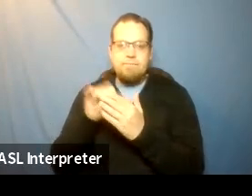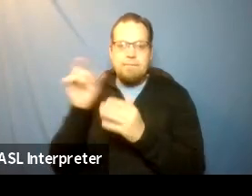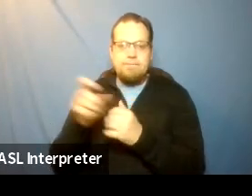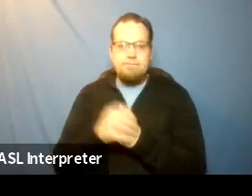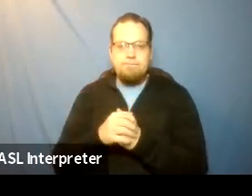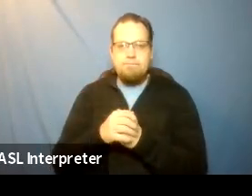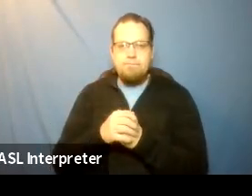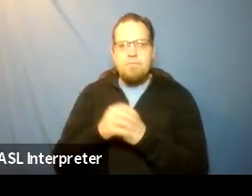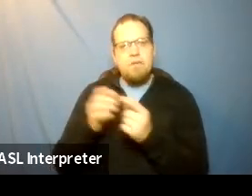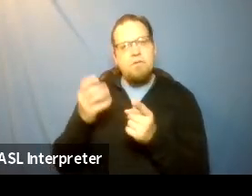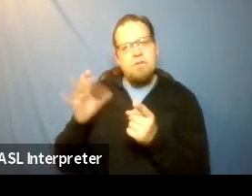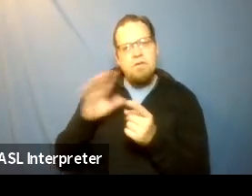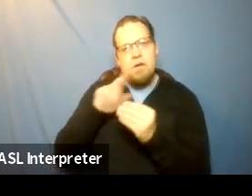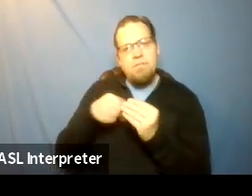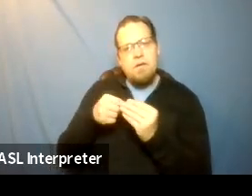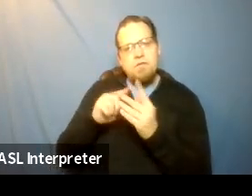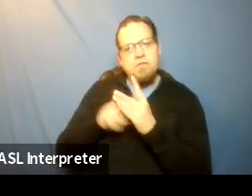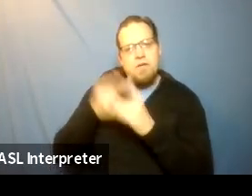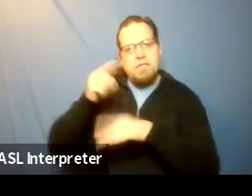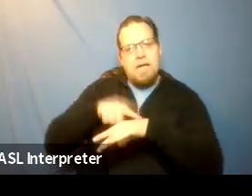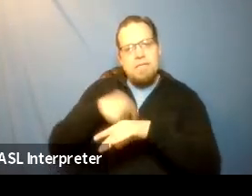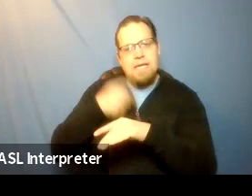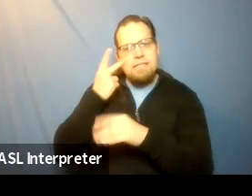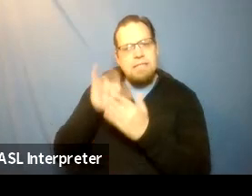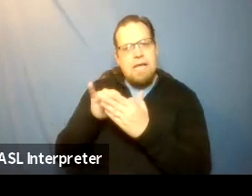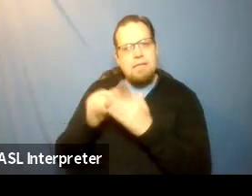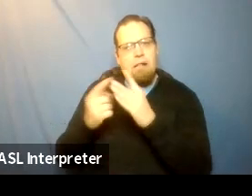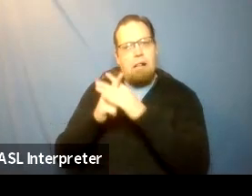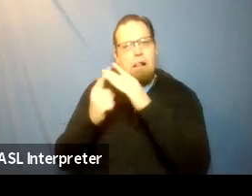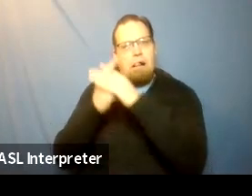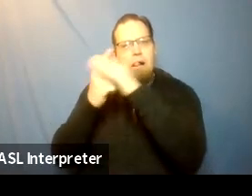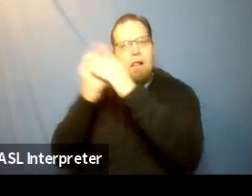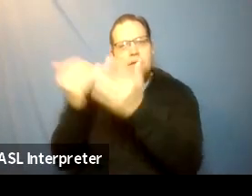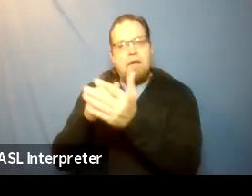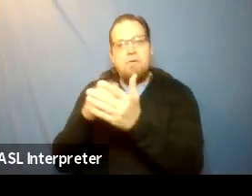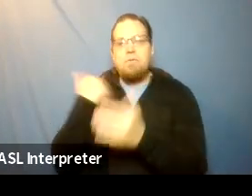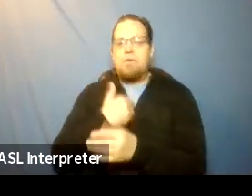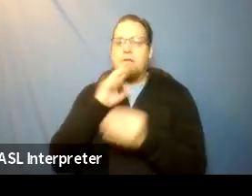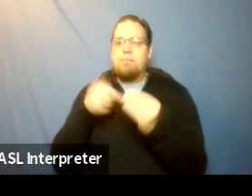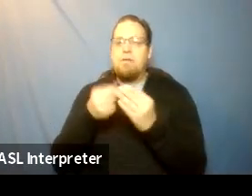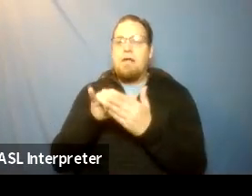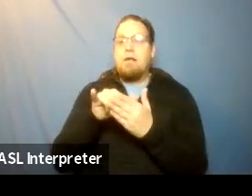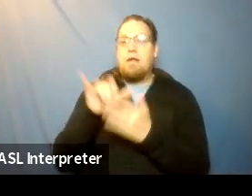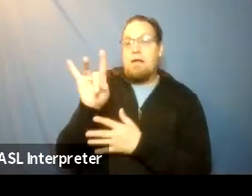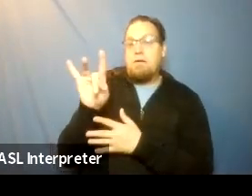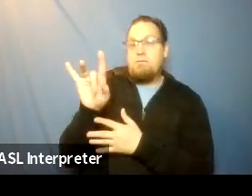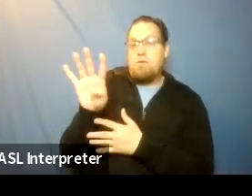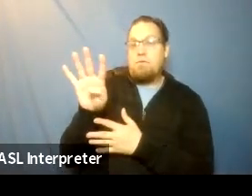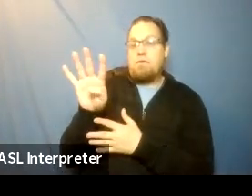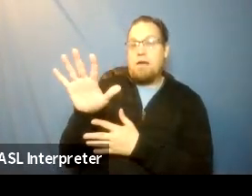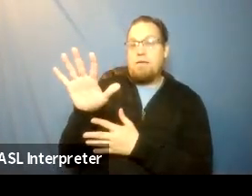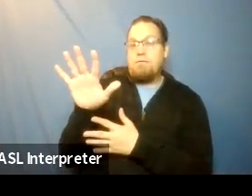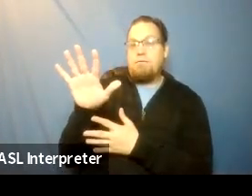Did you already mention start times? I keep seeing that coming up. We did go over that, right? We did 8:45 for middle school. Sorry,